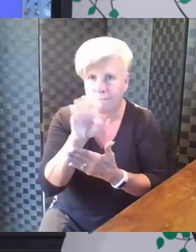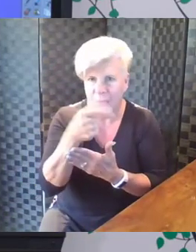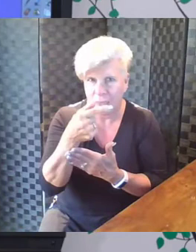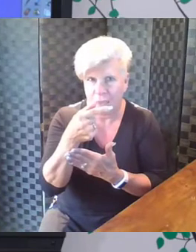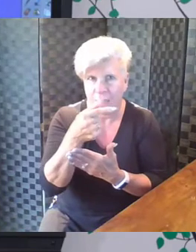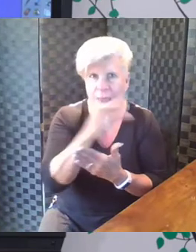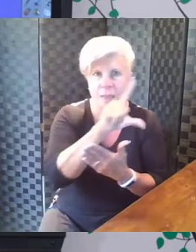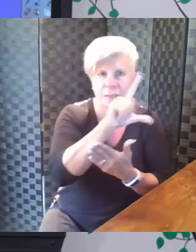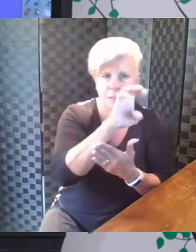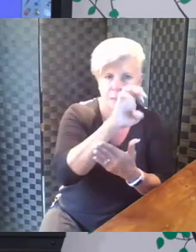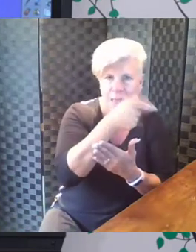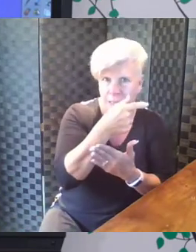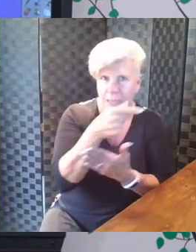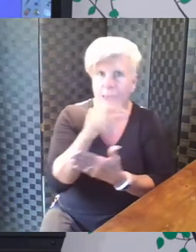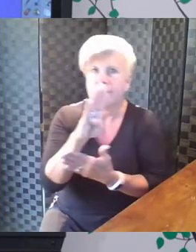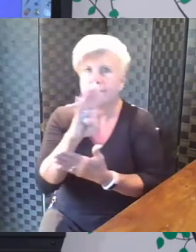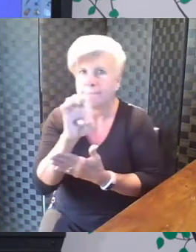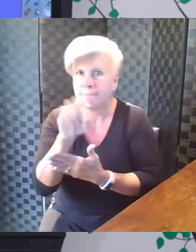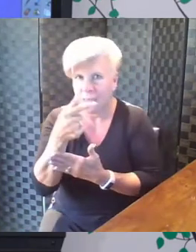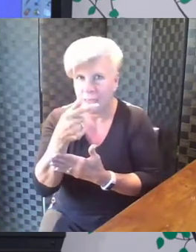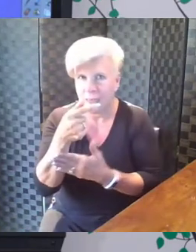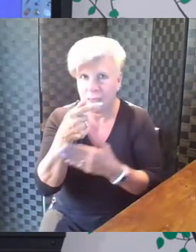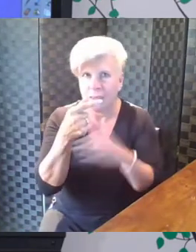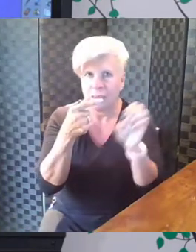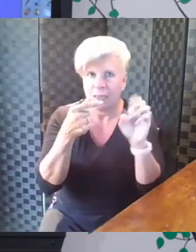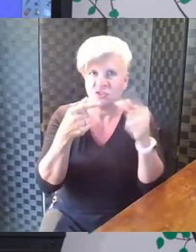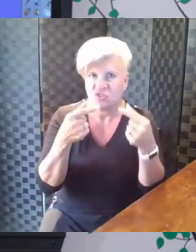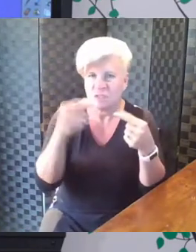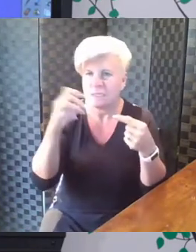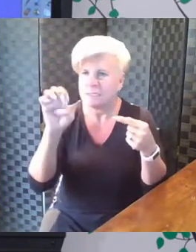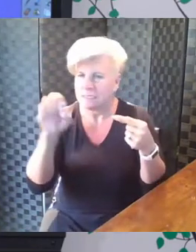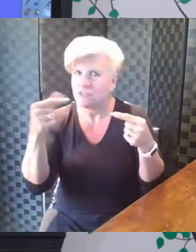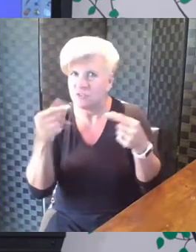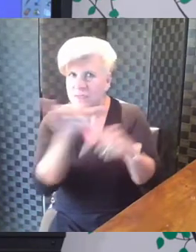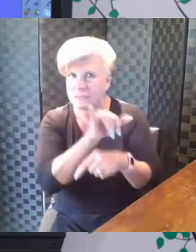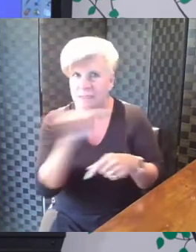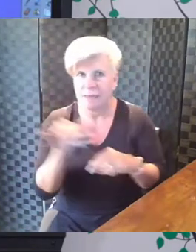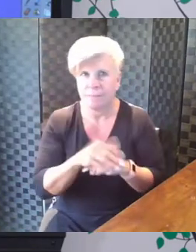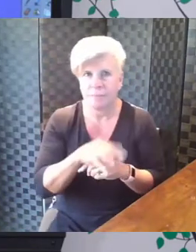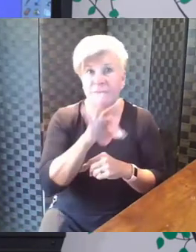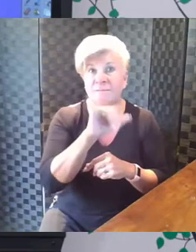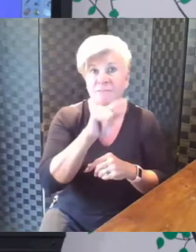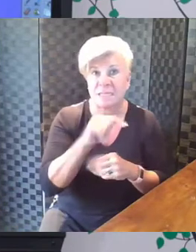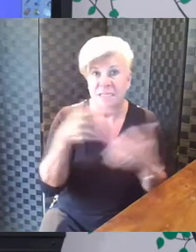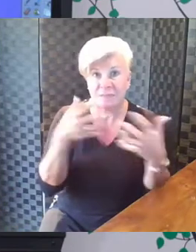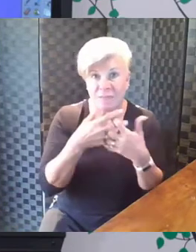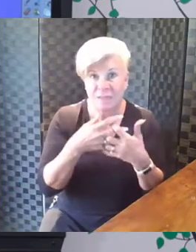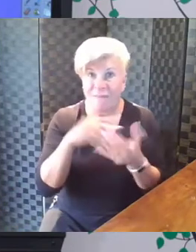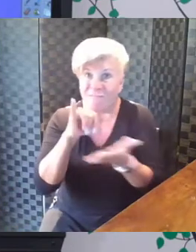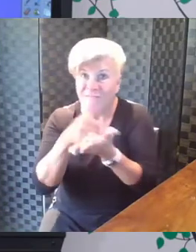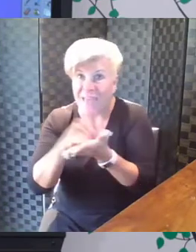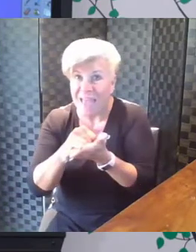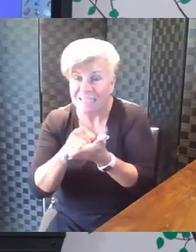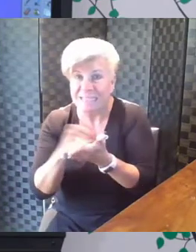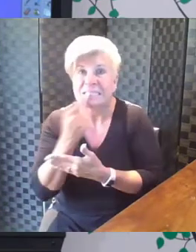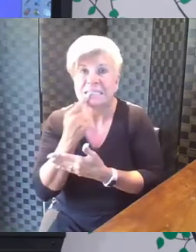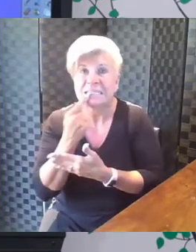egg. Leg and beg rhyme. Next word, fit. Fat,